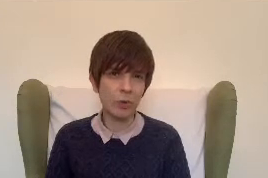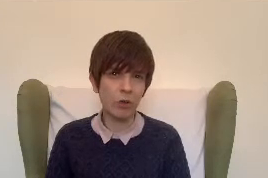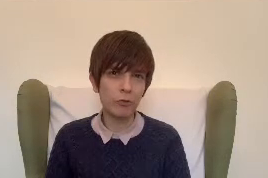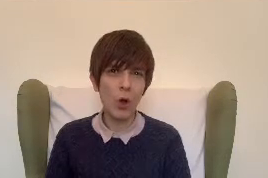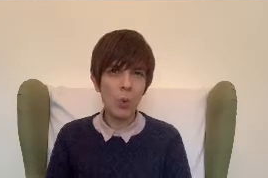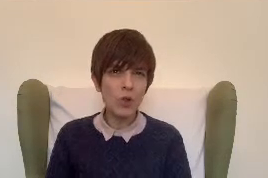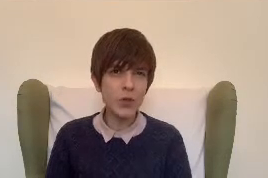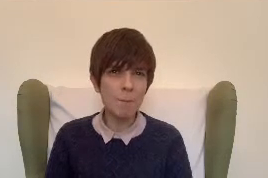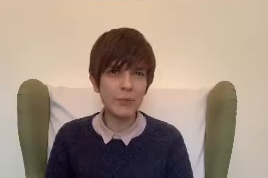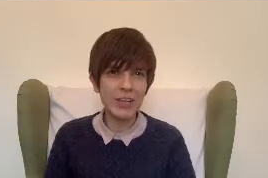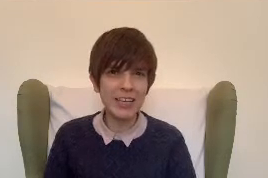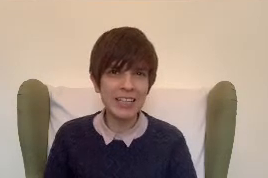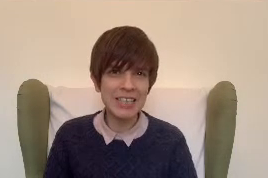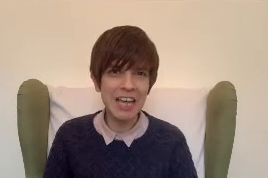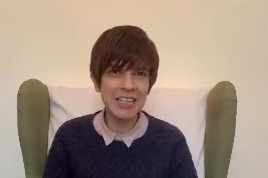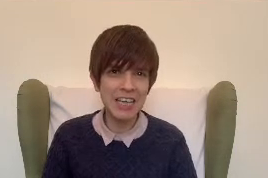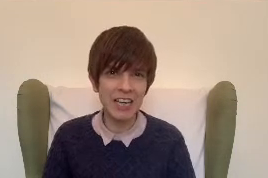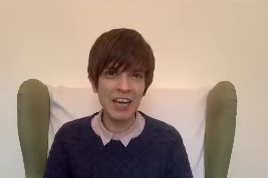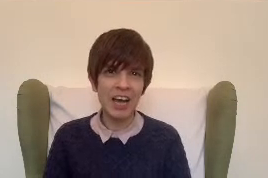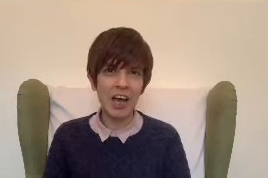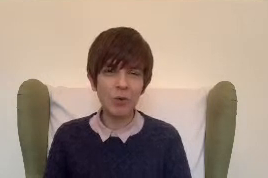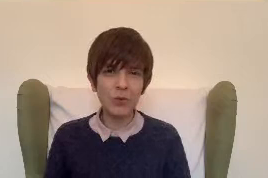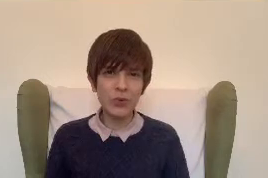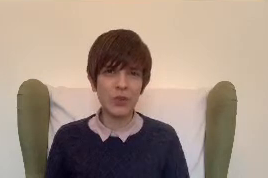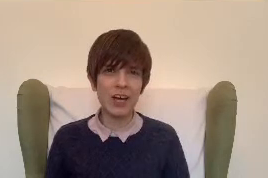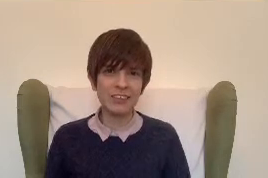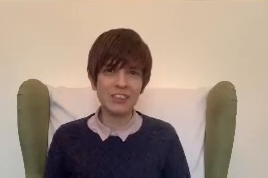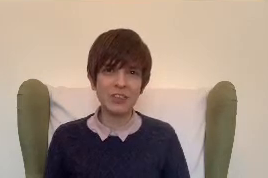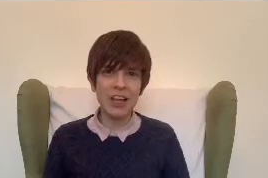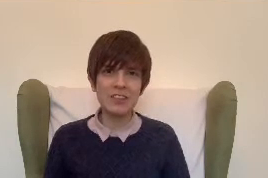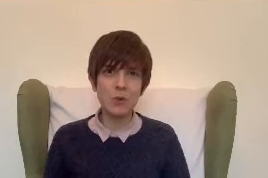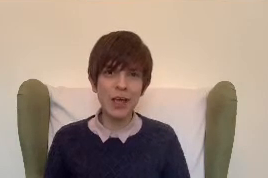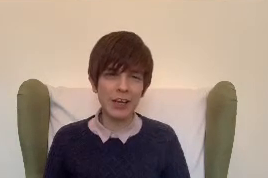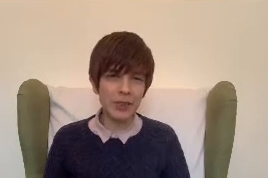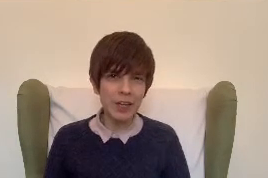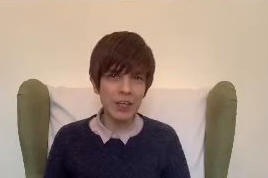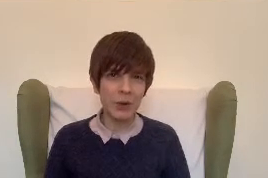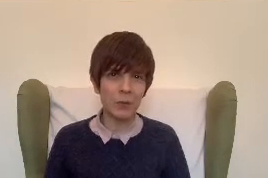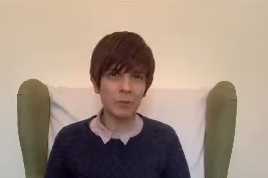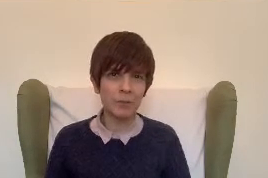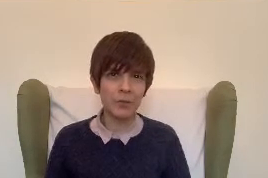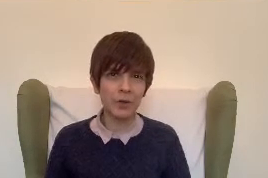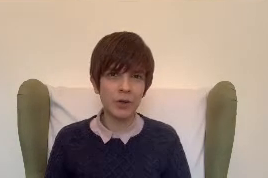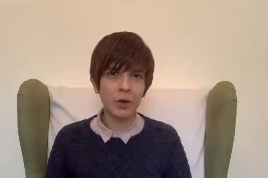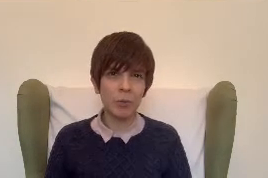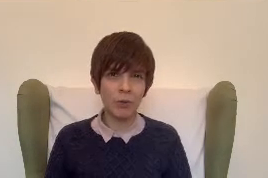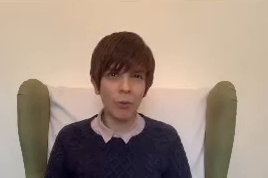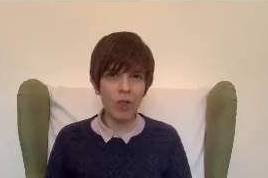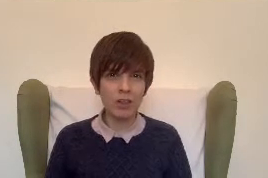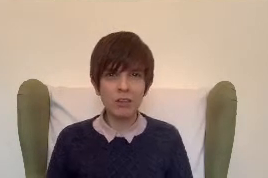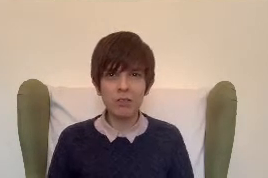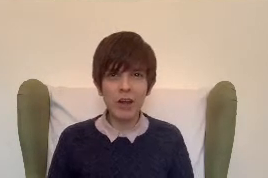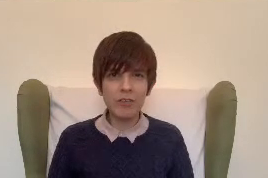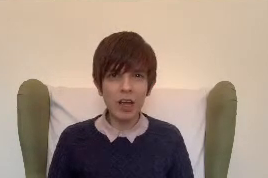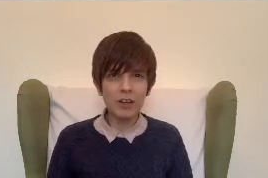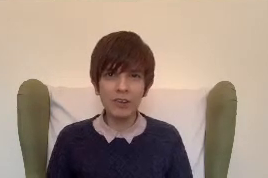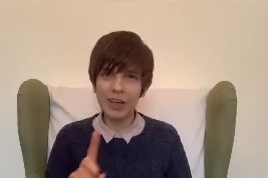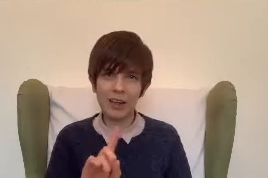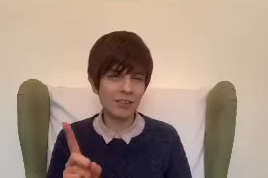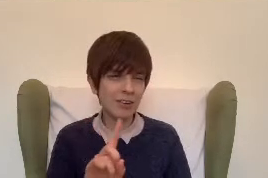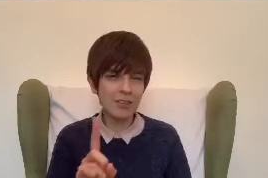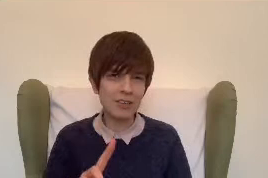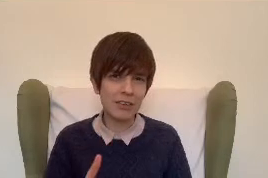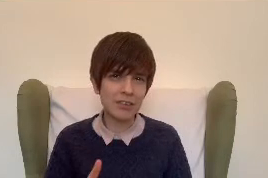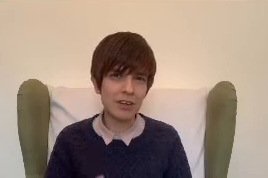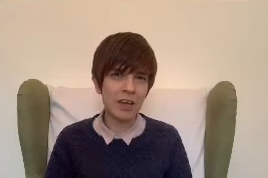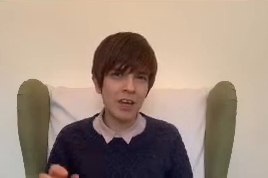to the wolf, "What a brilliant idea! I will do that straight away, thank you." But what Little Red Riding Hood